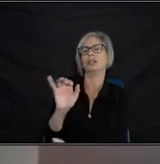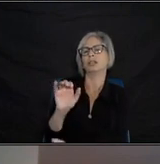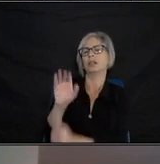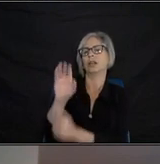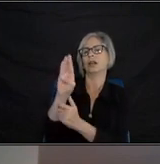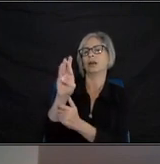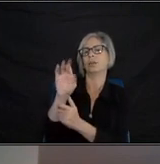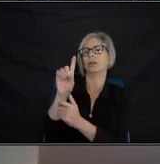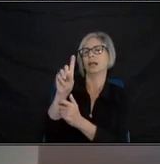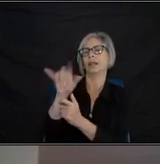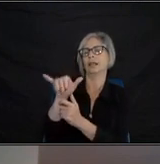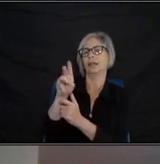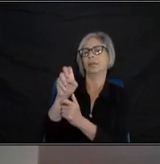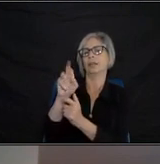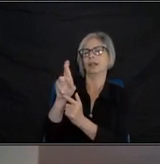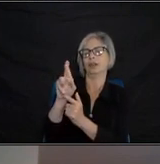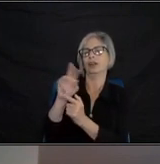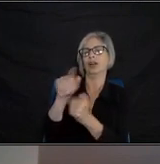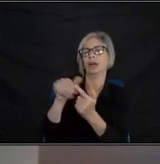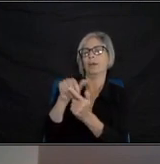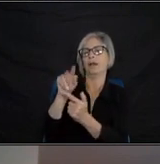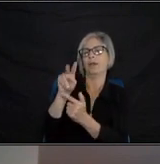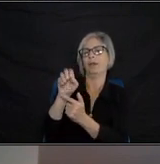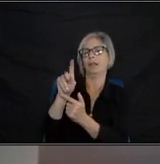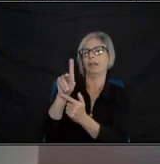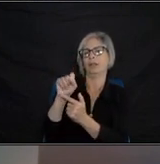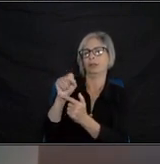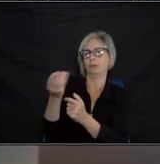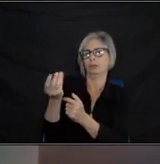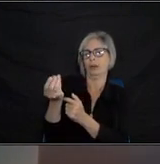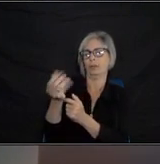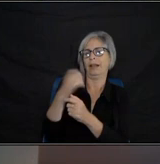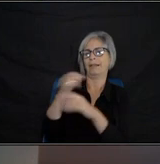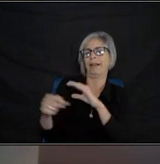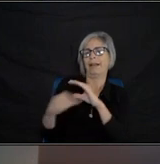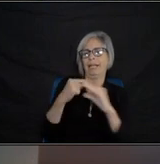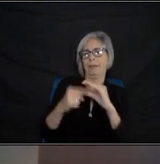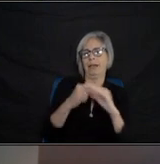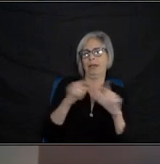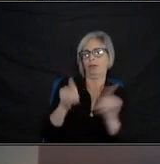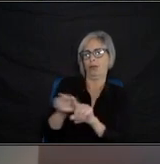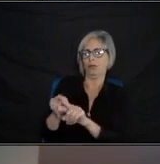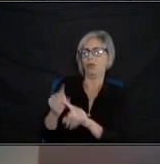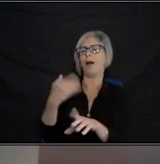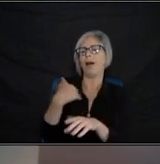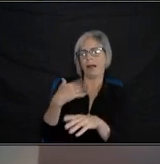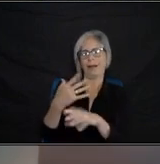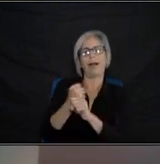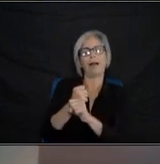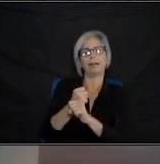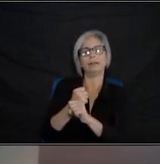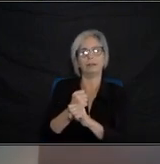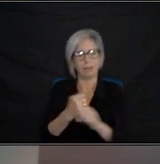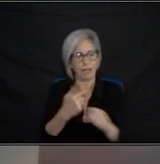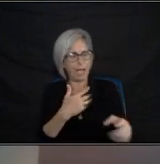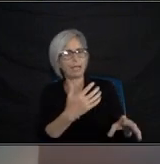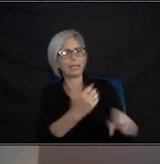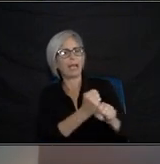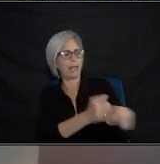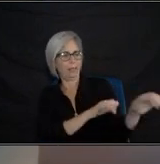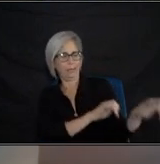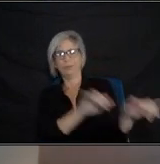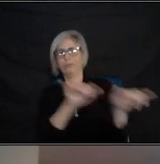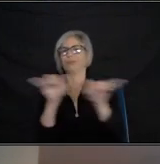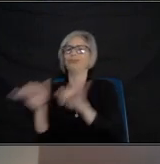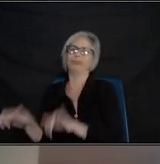Bradley Miller regarding the Nichols property, and I got several emails from others. Yes, I have received emails regarding